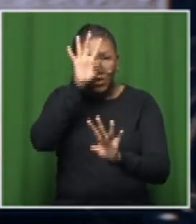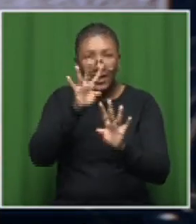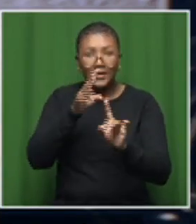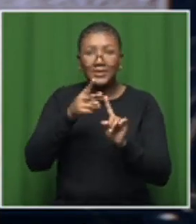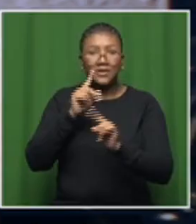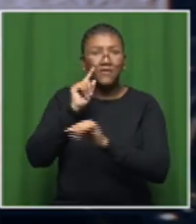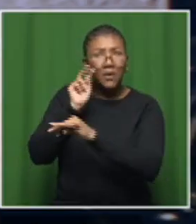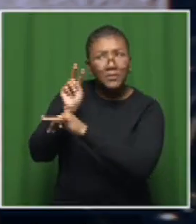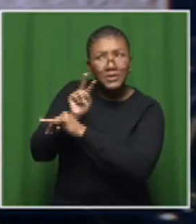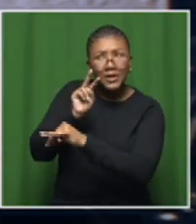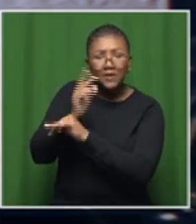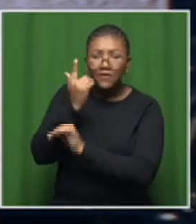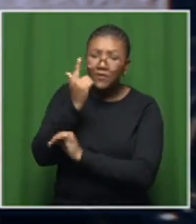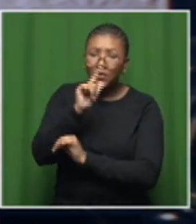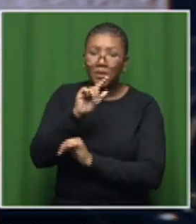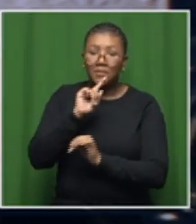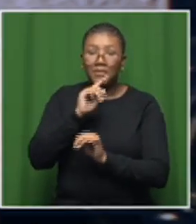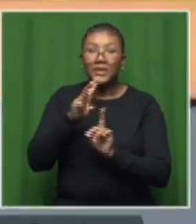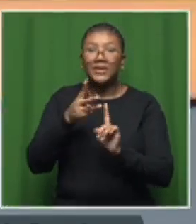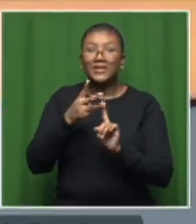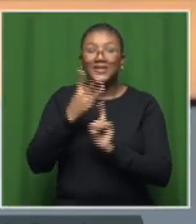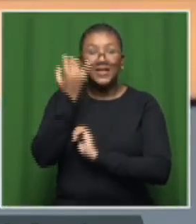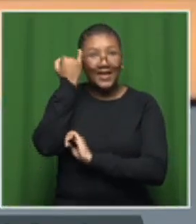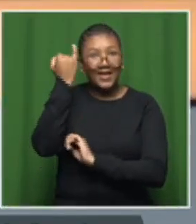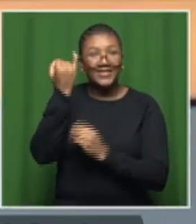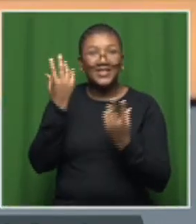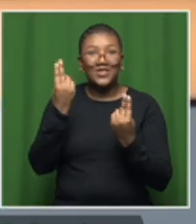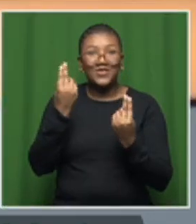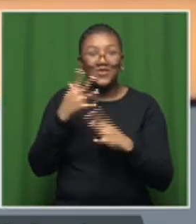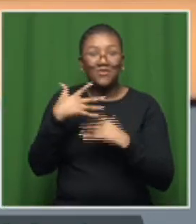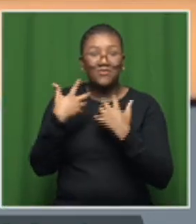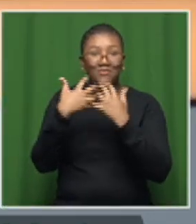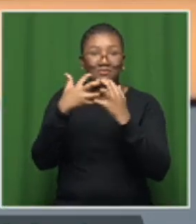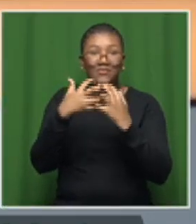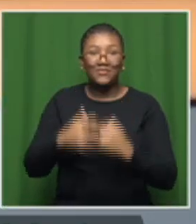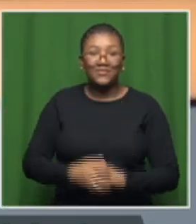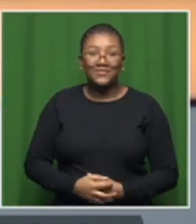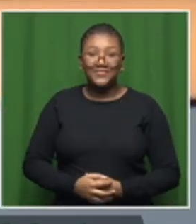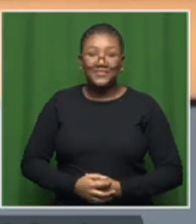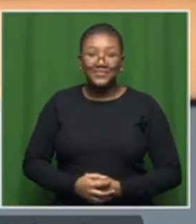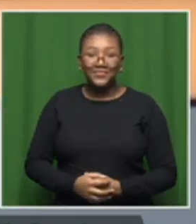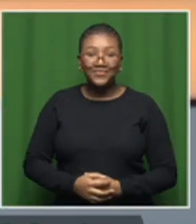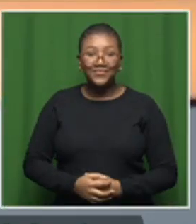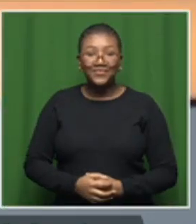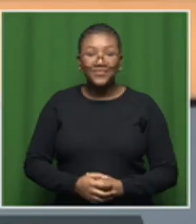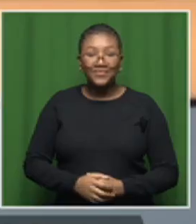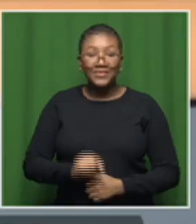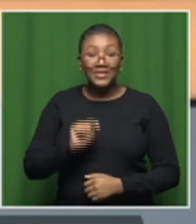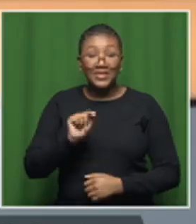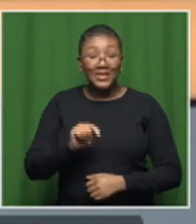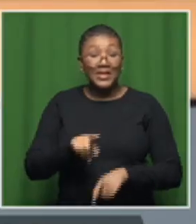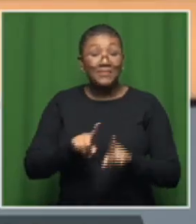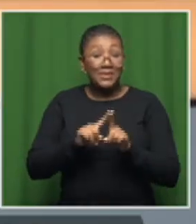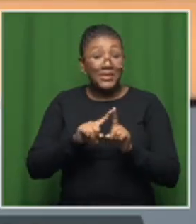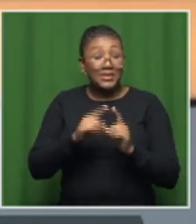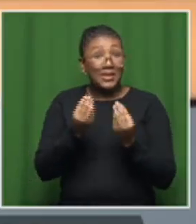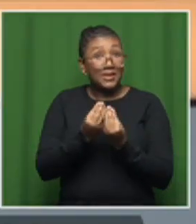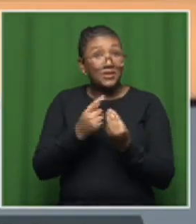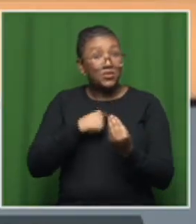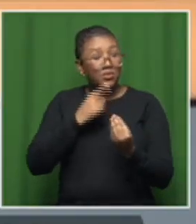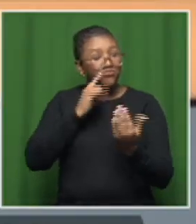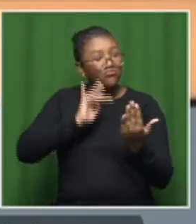and to come up with new ideas. No, absolutely. I'm also wondering about the different things we feed ourselves. It's not